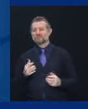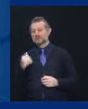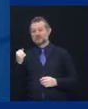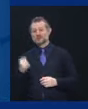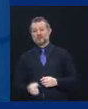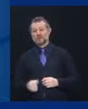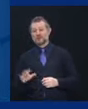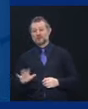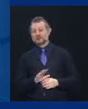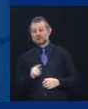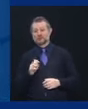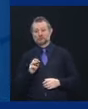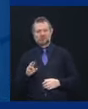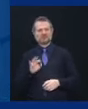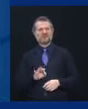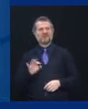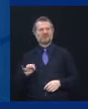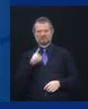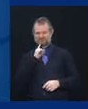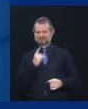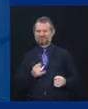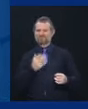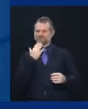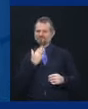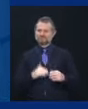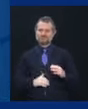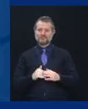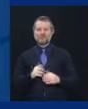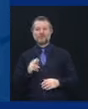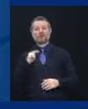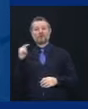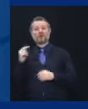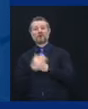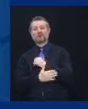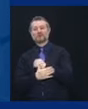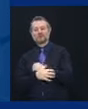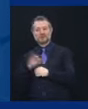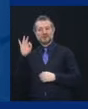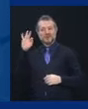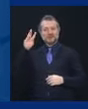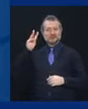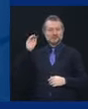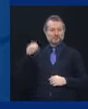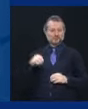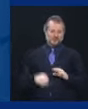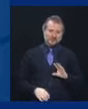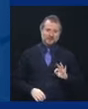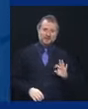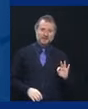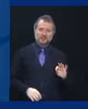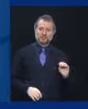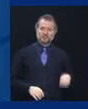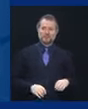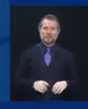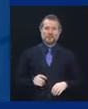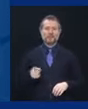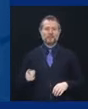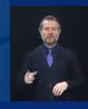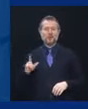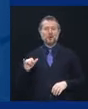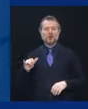99%. North Country, 96%. Long Island,